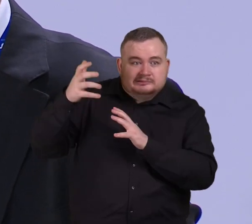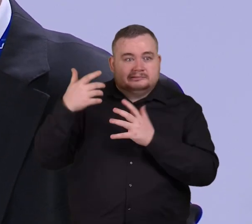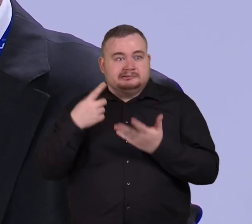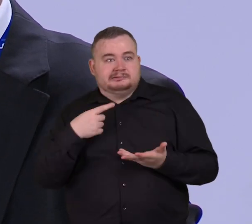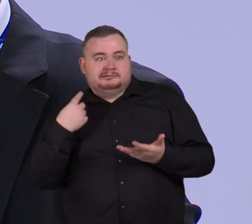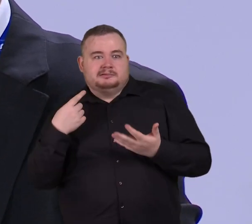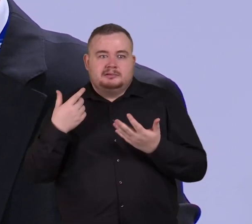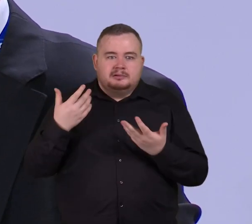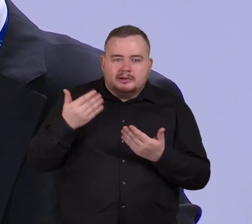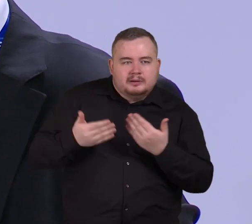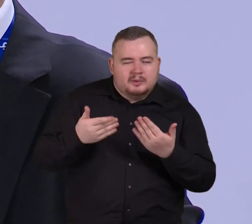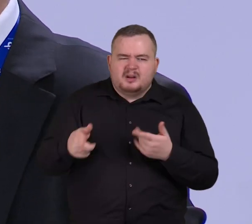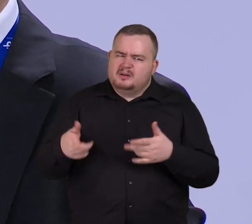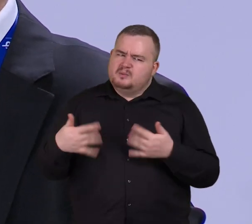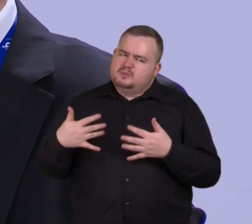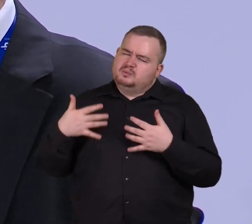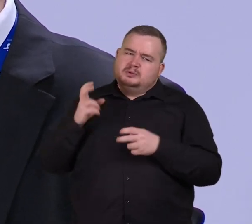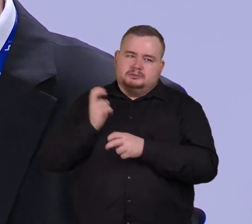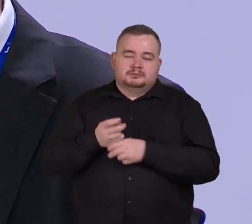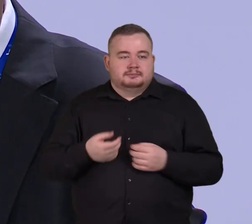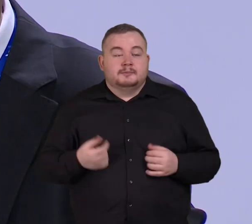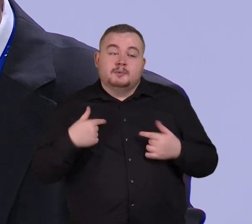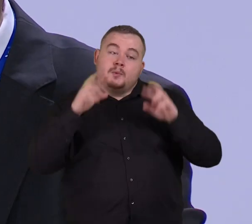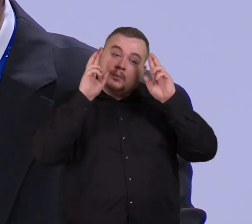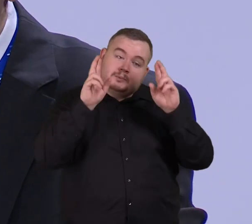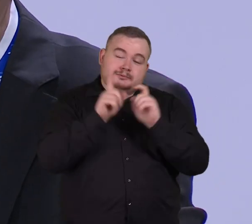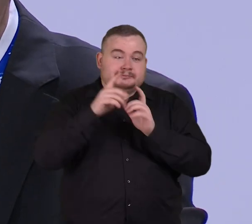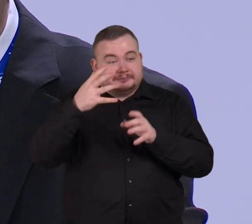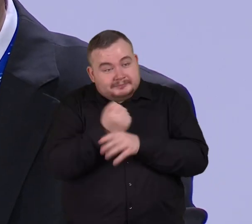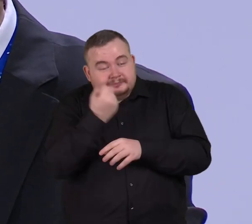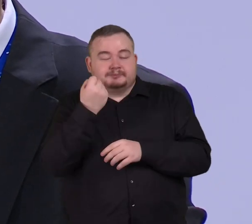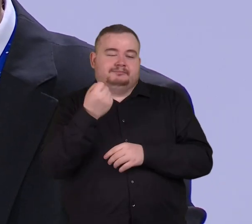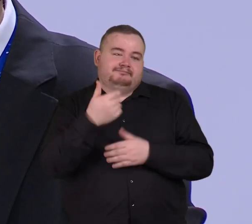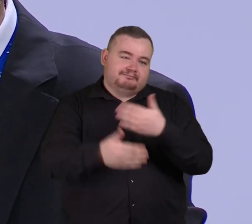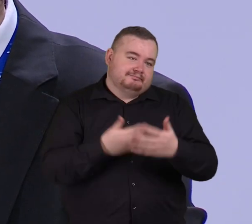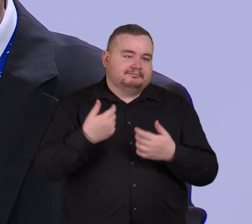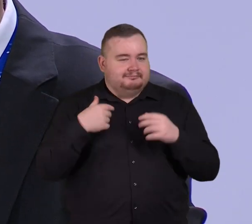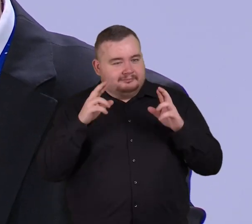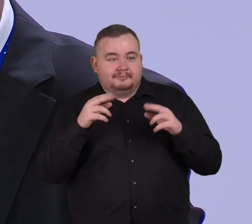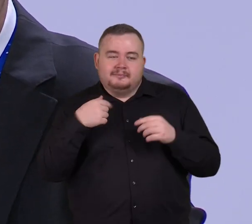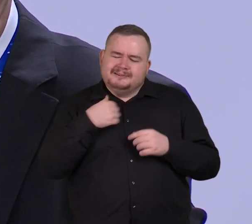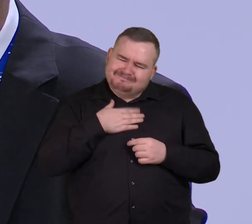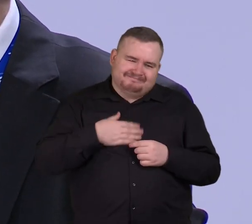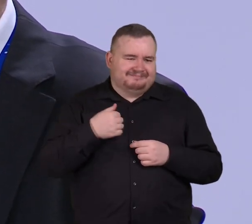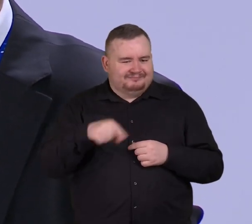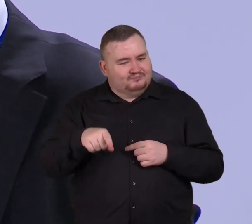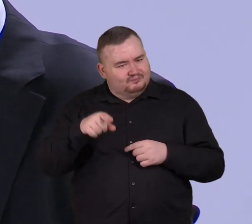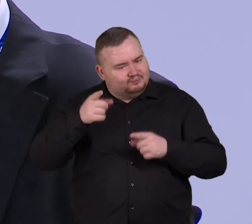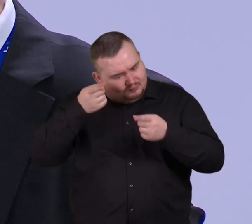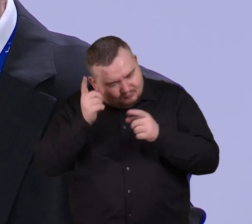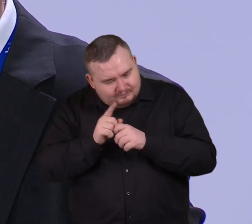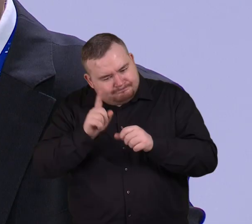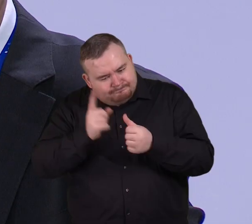I think we would do it again if we have the chance. It took a long time to implement new